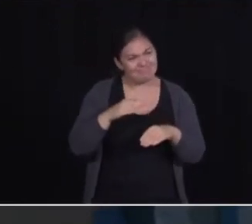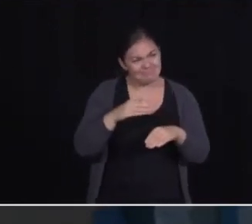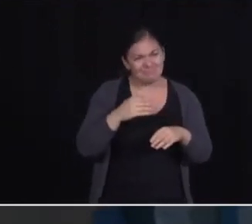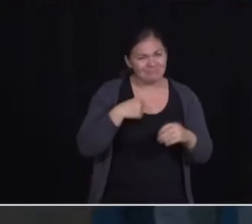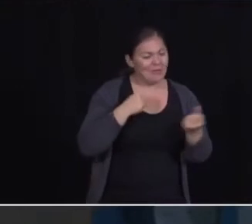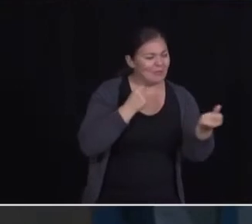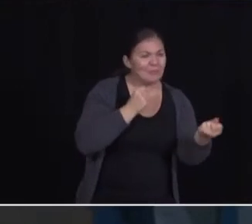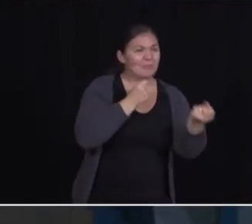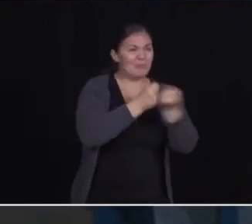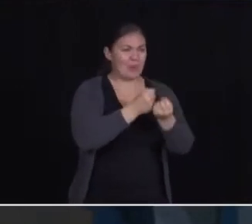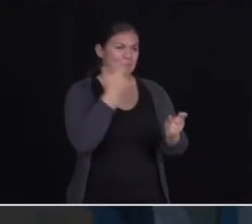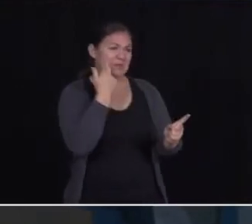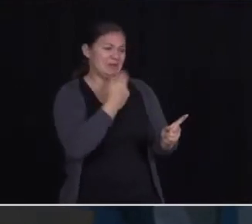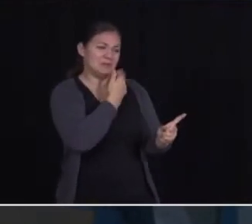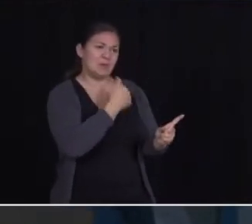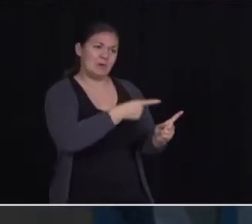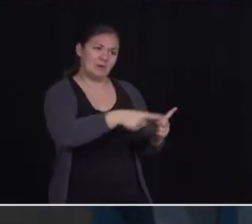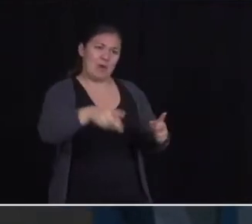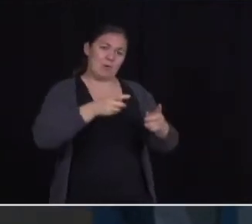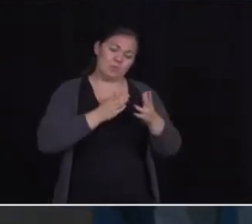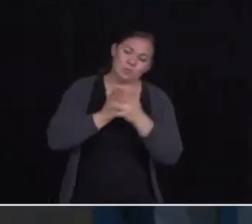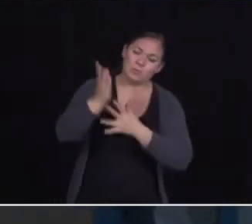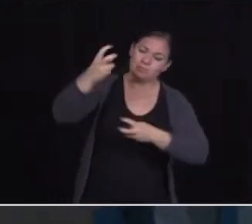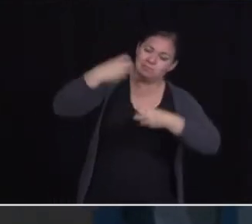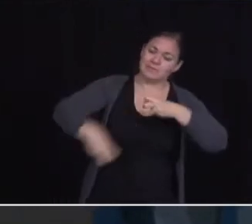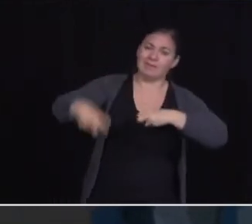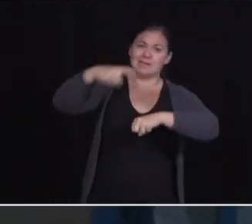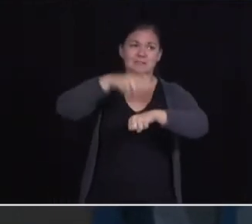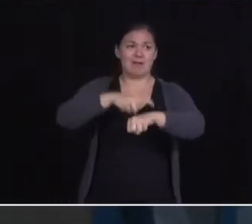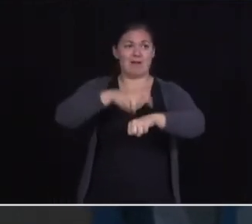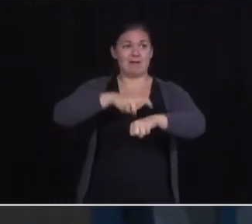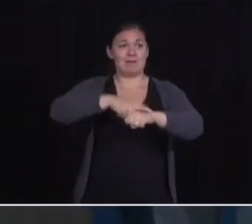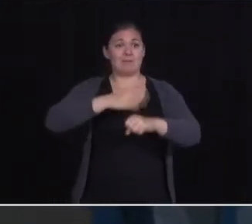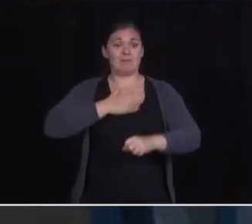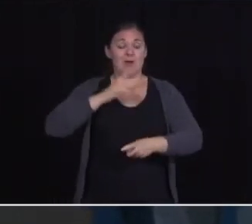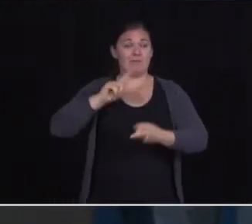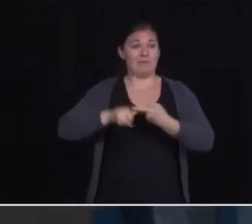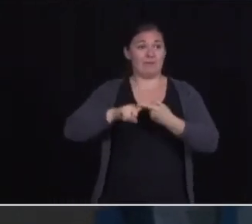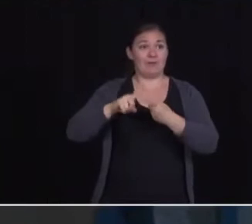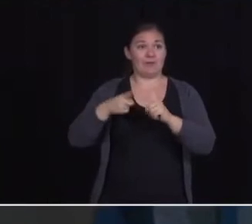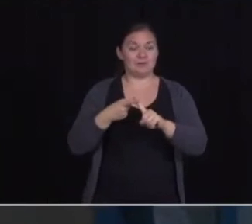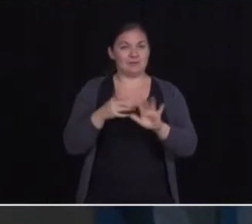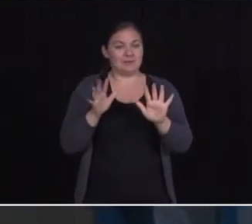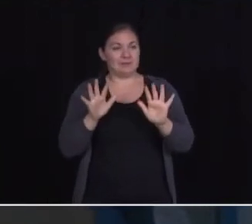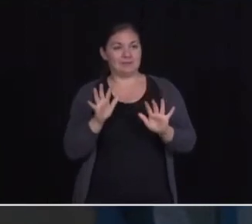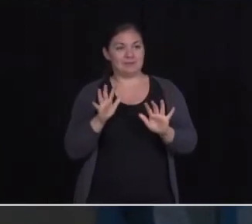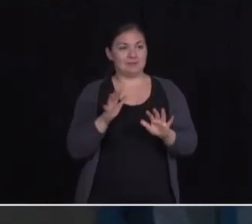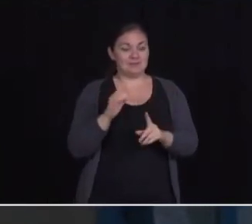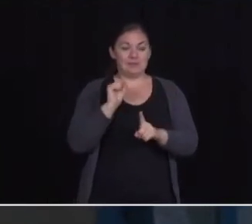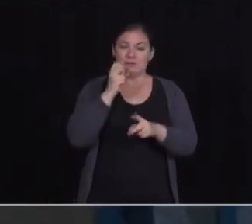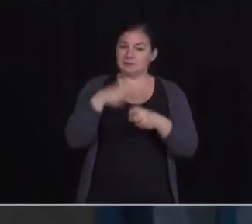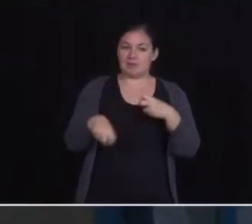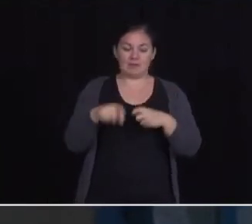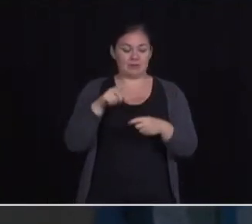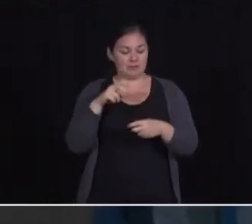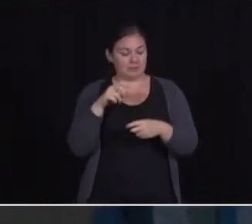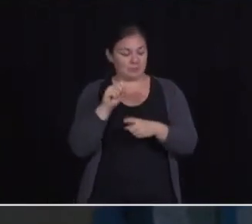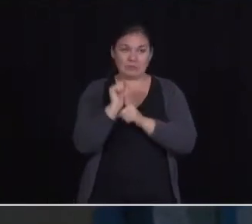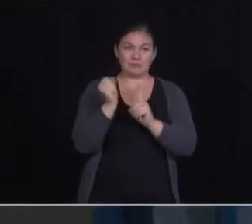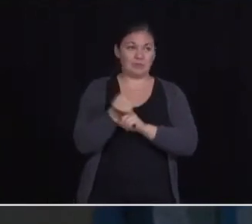friends, this is a serious situation. I'm asking everyone to make responsible decisions to keep you and your